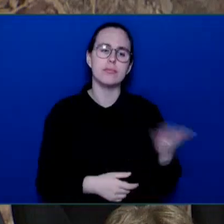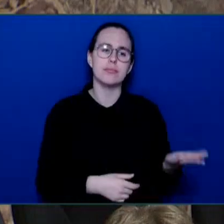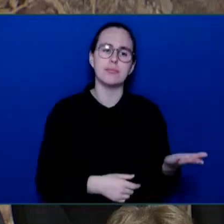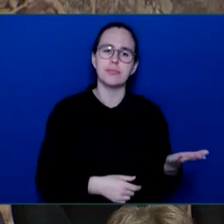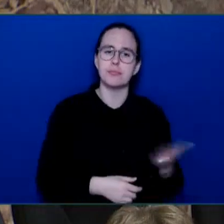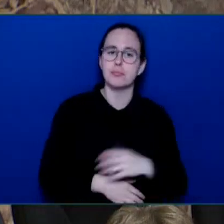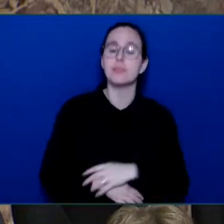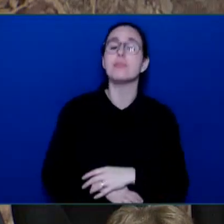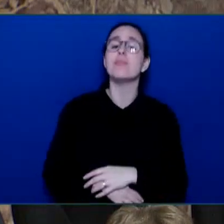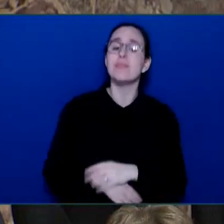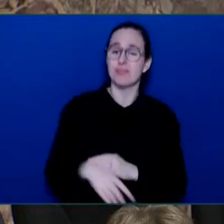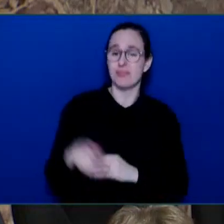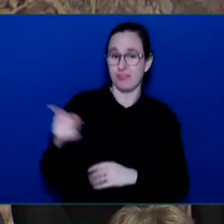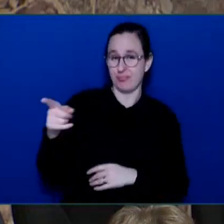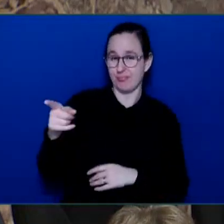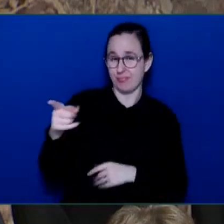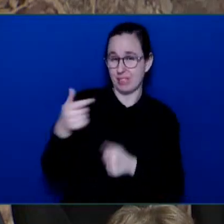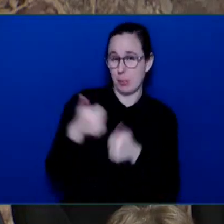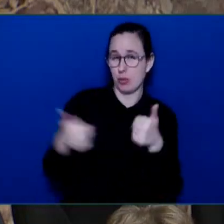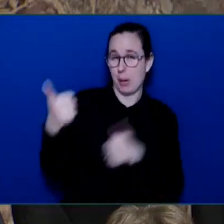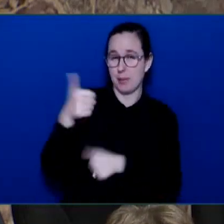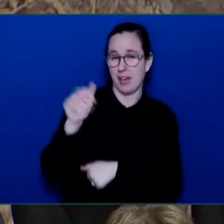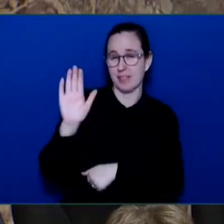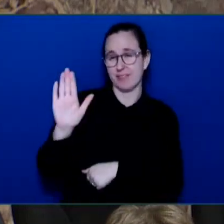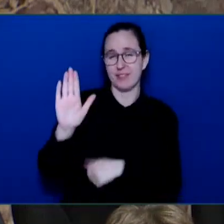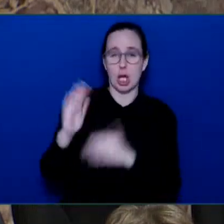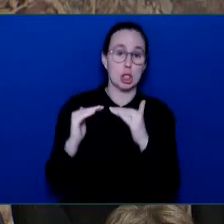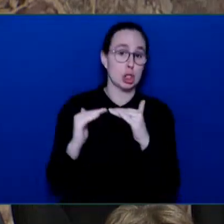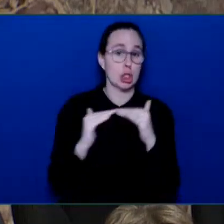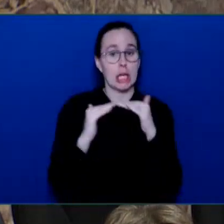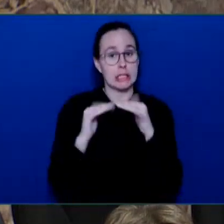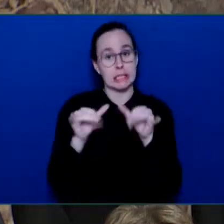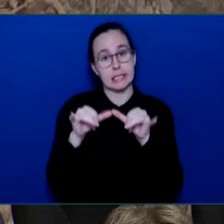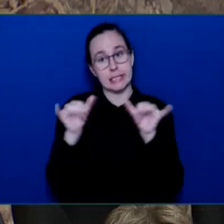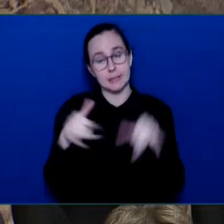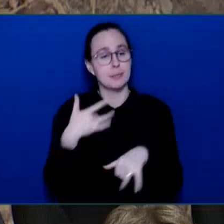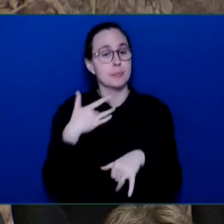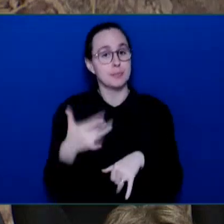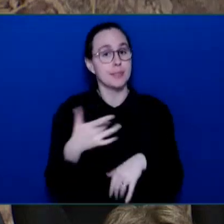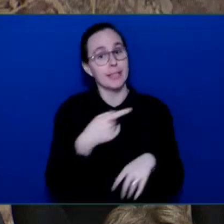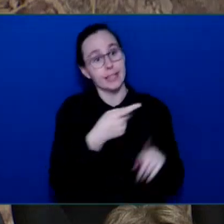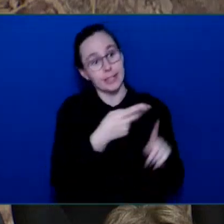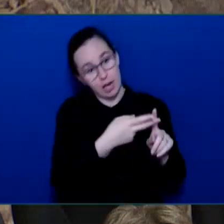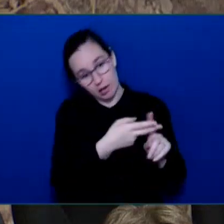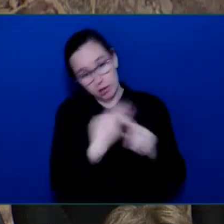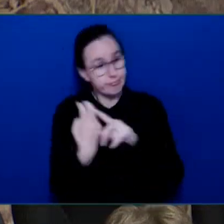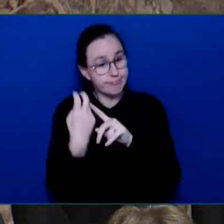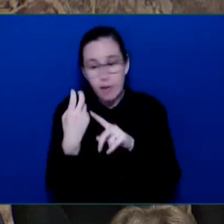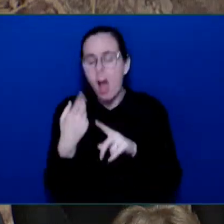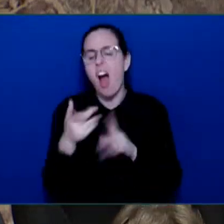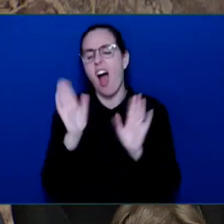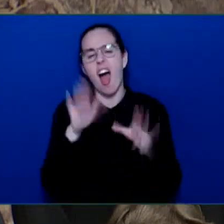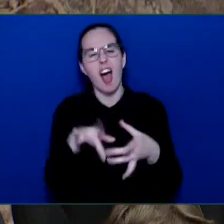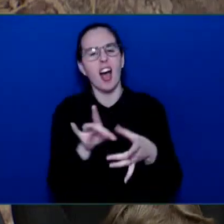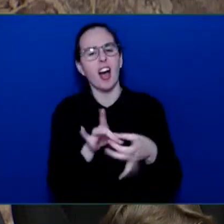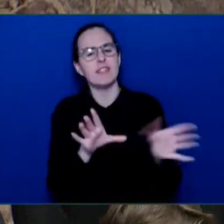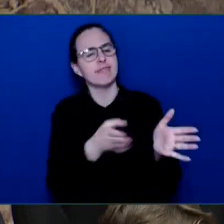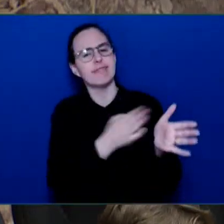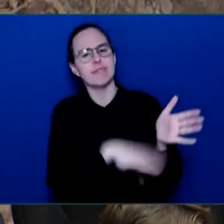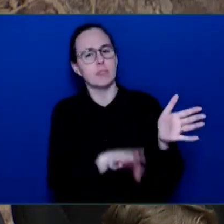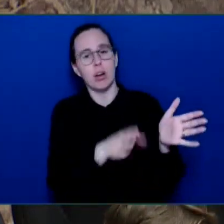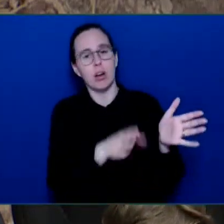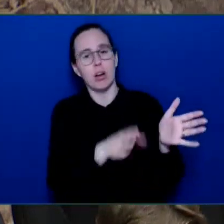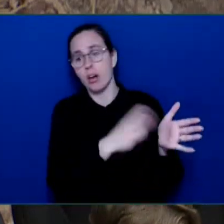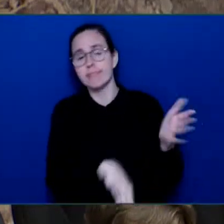done absolutely nothing to stop it. But let's not forget another broken promise, Mr. Speaker, one that he made to a room full of farmers, pledging